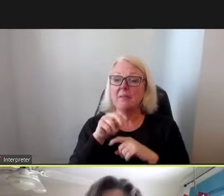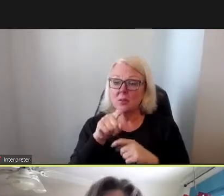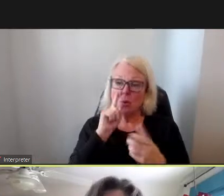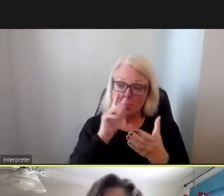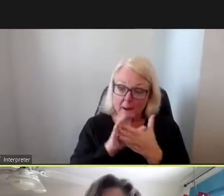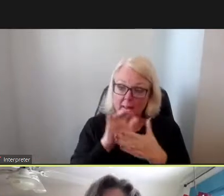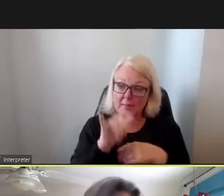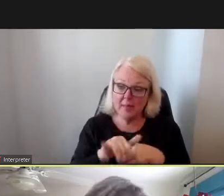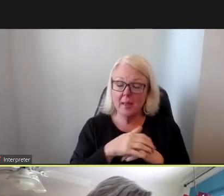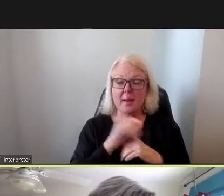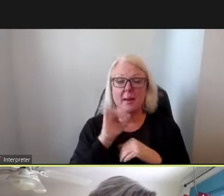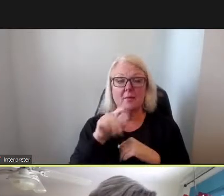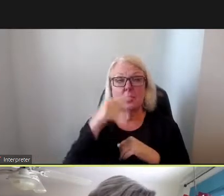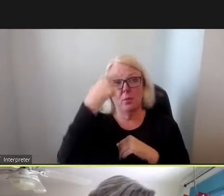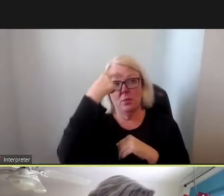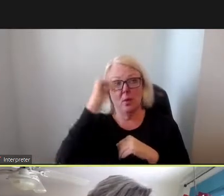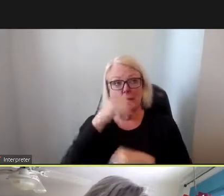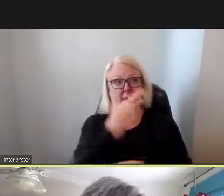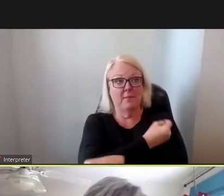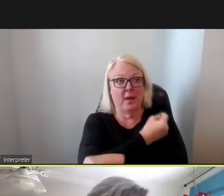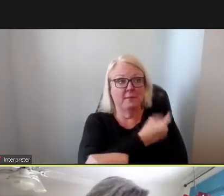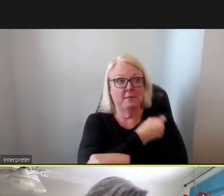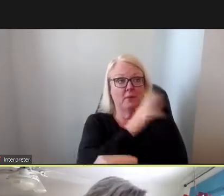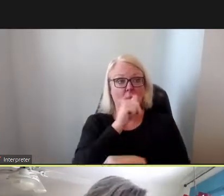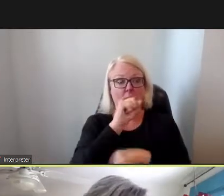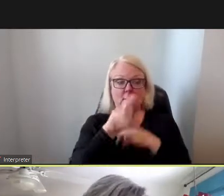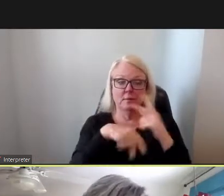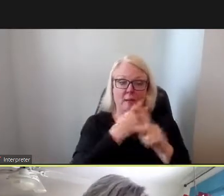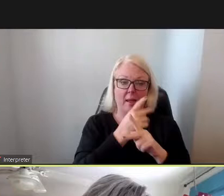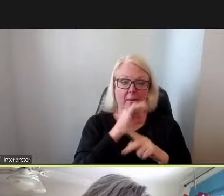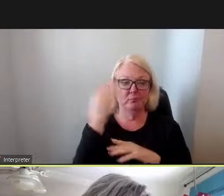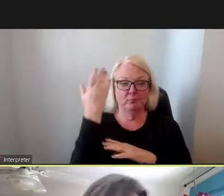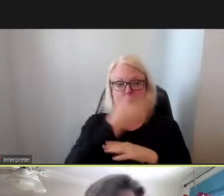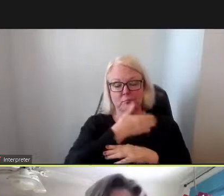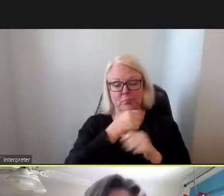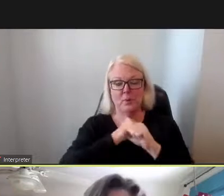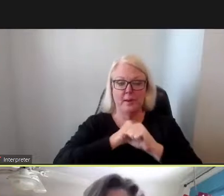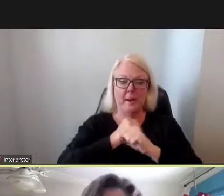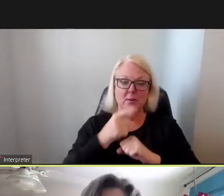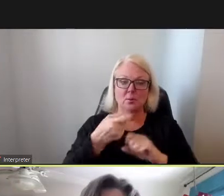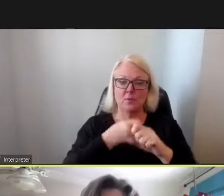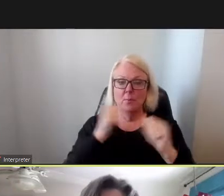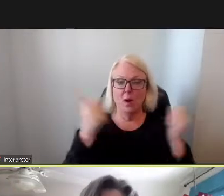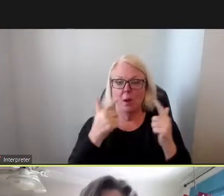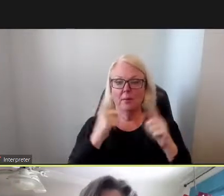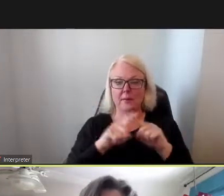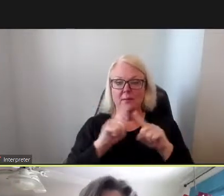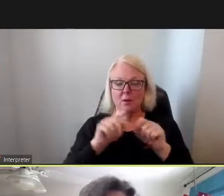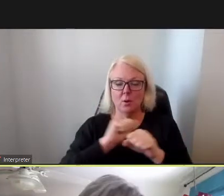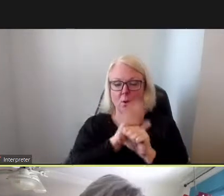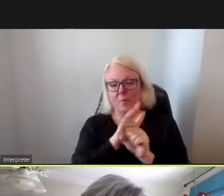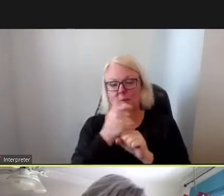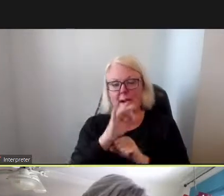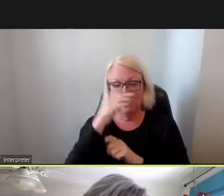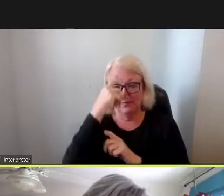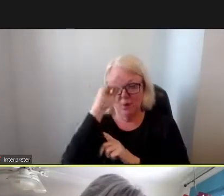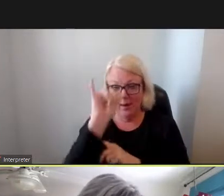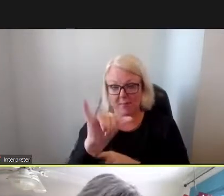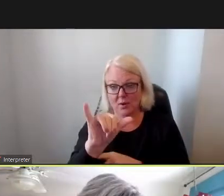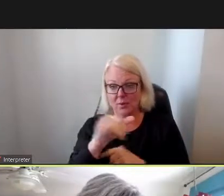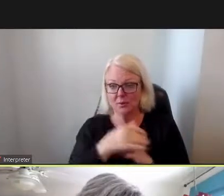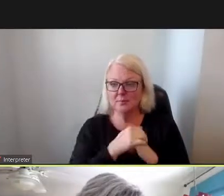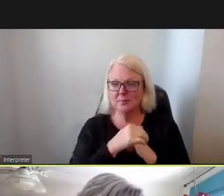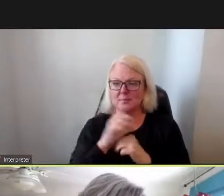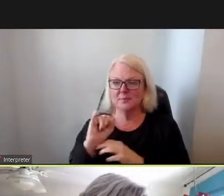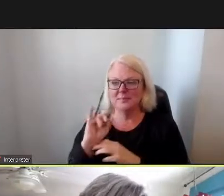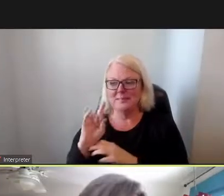that, even if you thought the vaccine was a kind of cloak of invisibility protecting you from all forms of COVID-19 forever, side note,